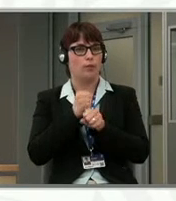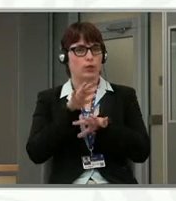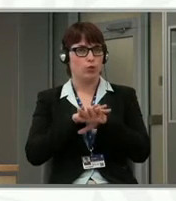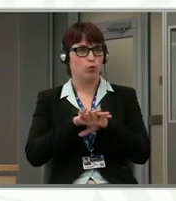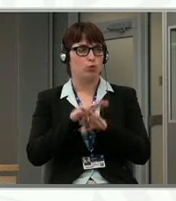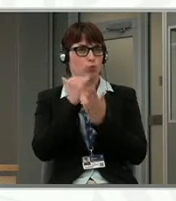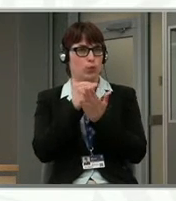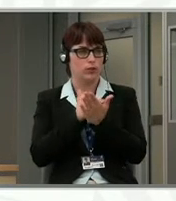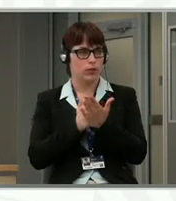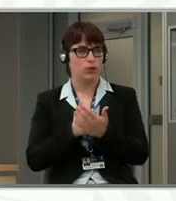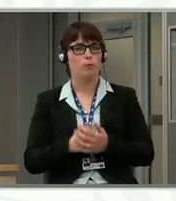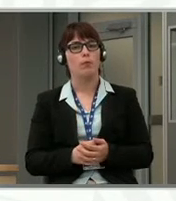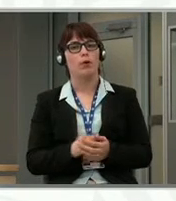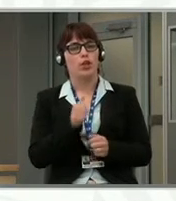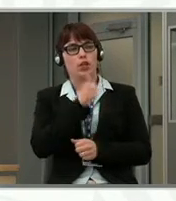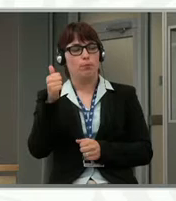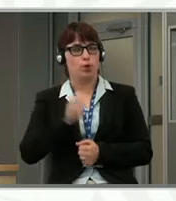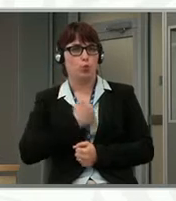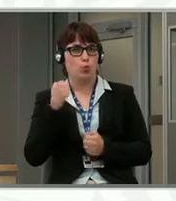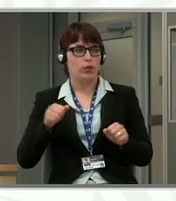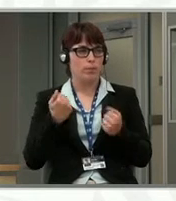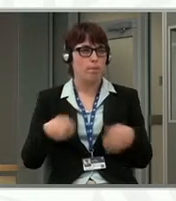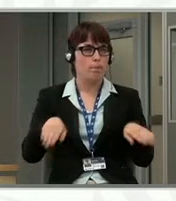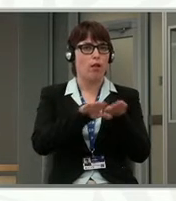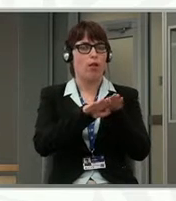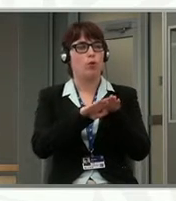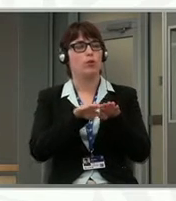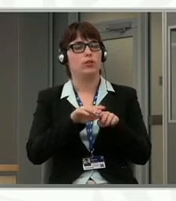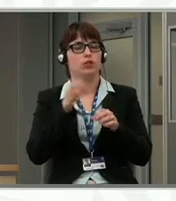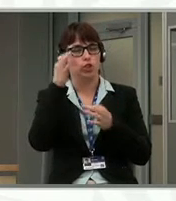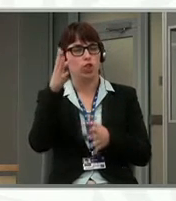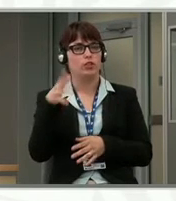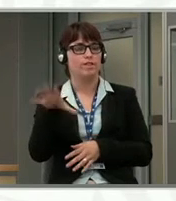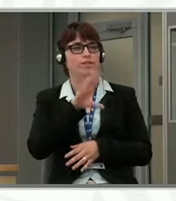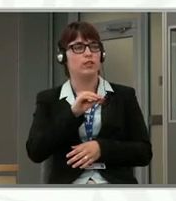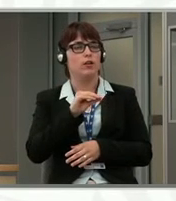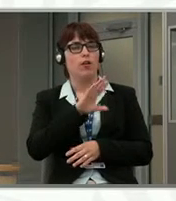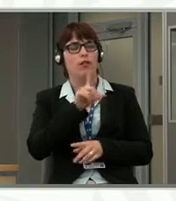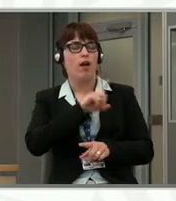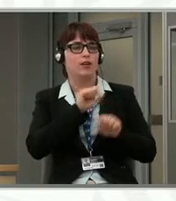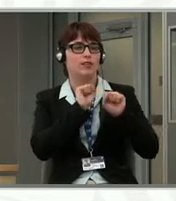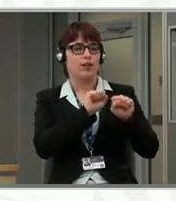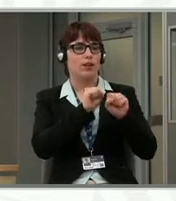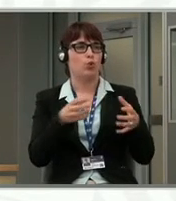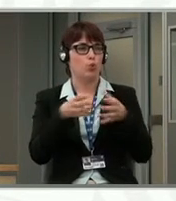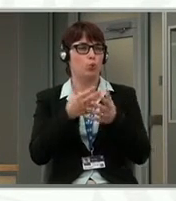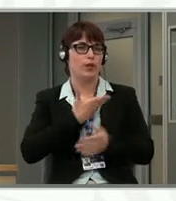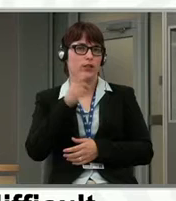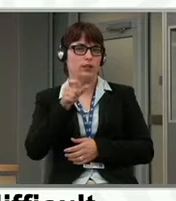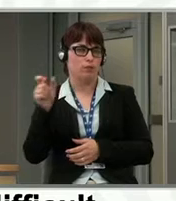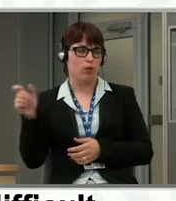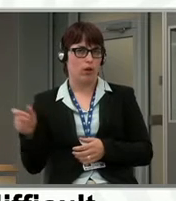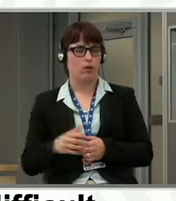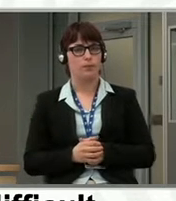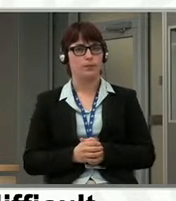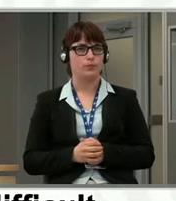traditional jobs. The new labor market conditions are quite difficult to adapt if we speak